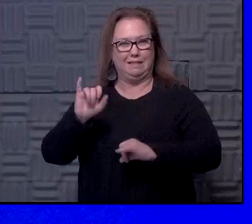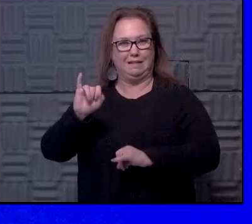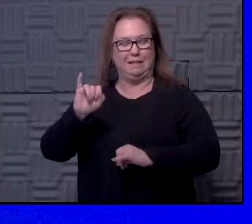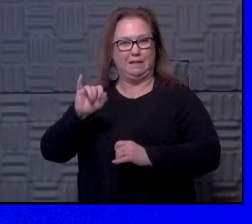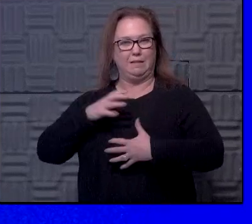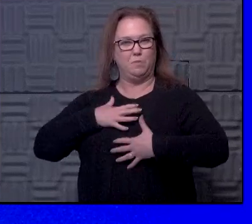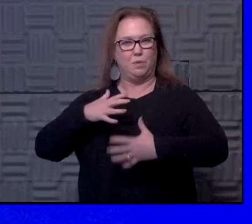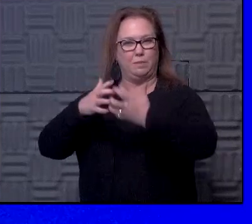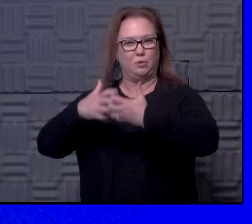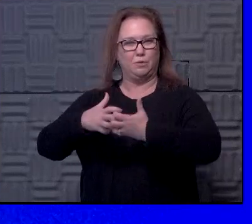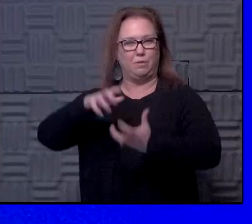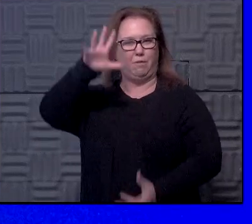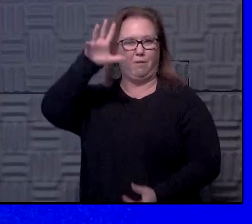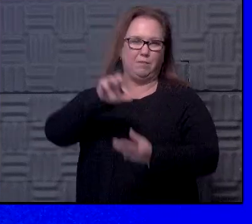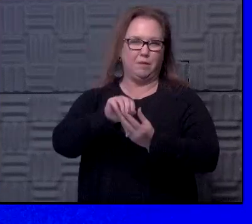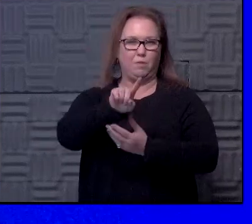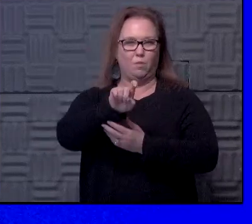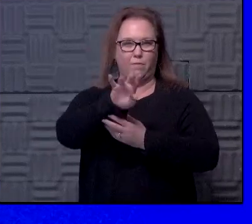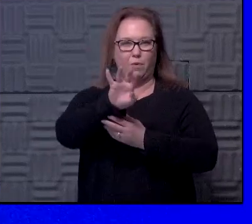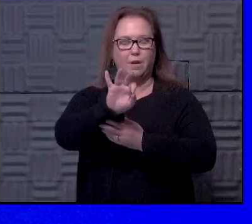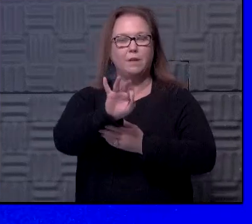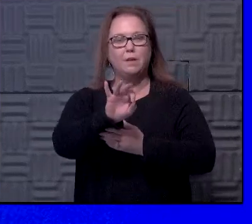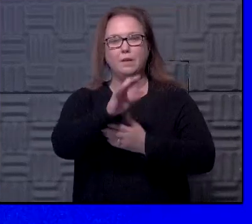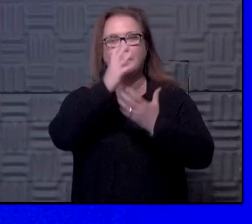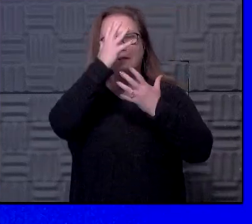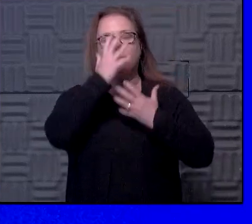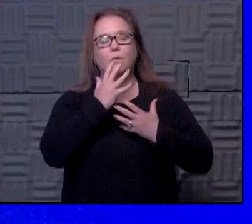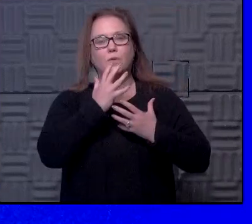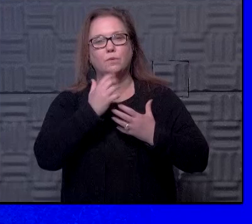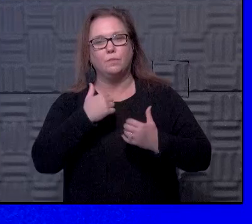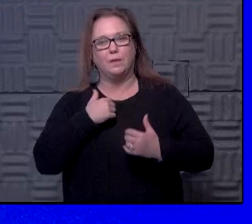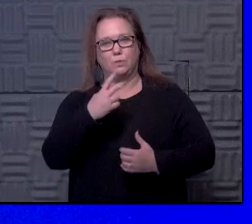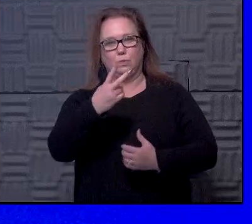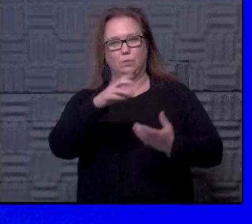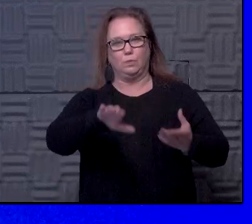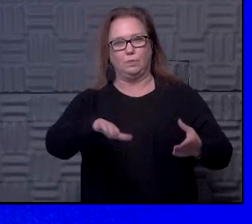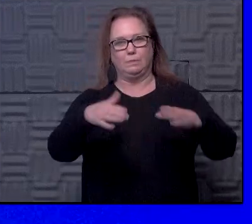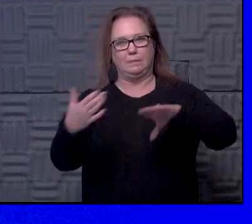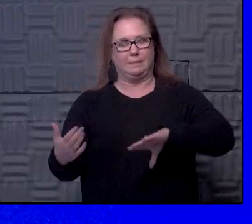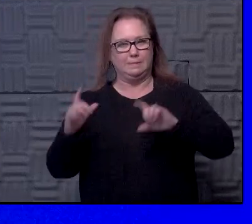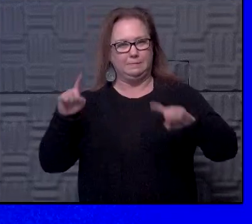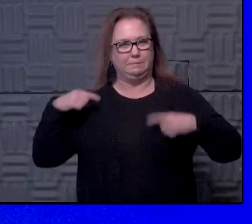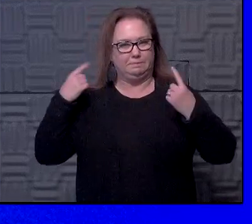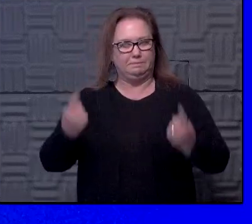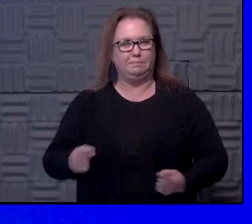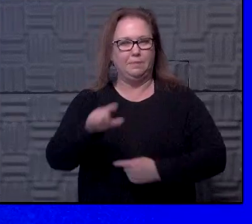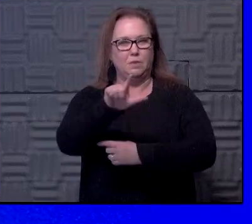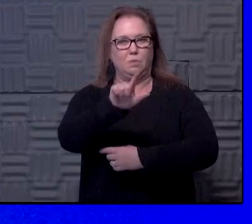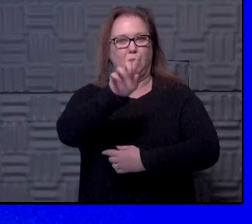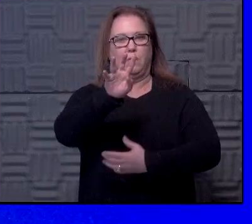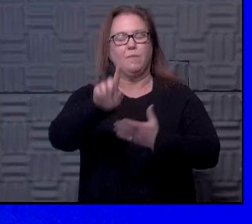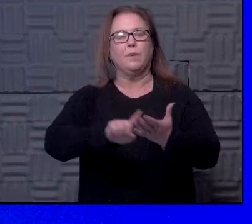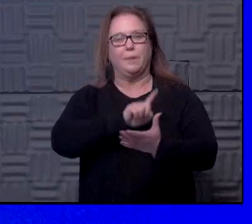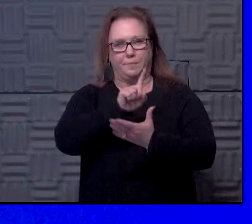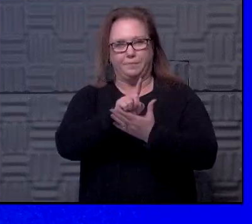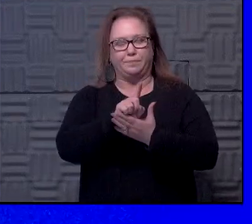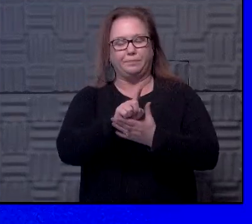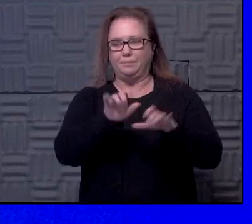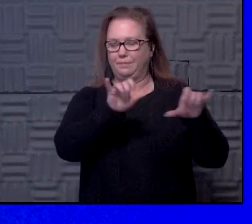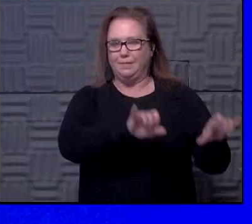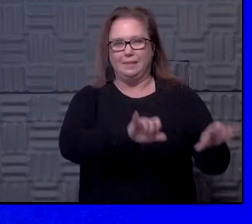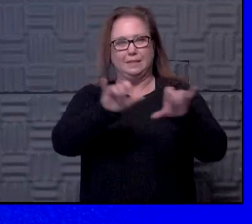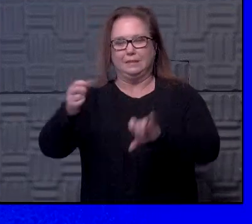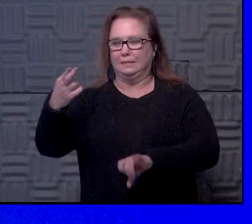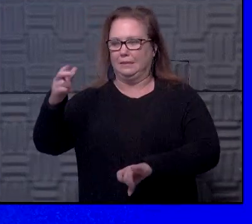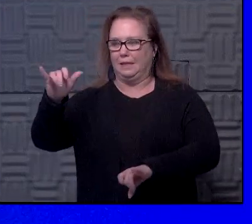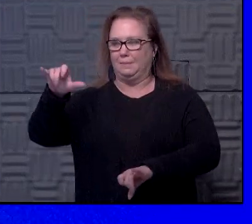about 149 patients total. Unfortunately, we did have 2 deaths over the last 24 hours as well. Same thing with Hays. They had